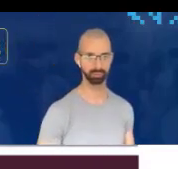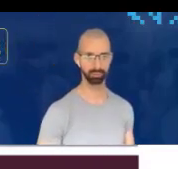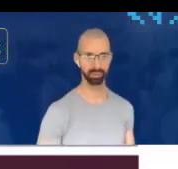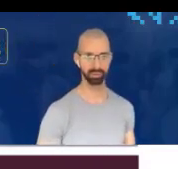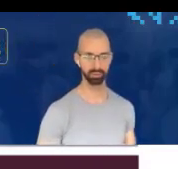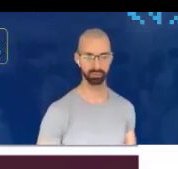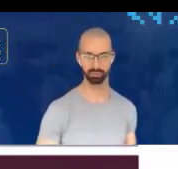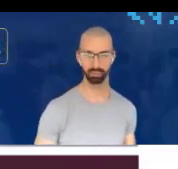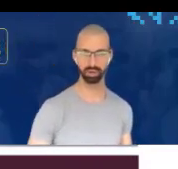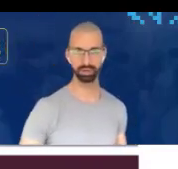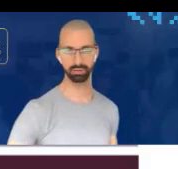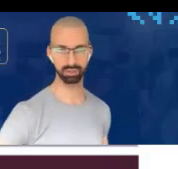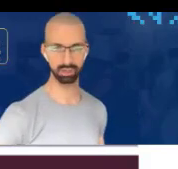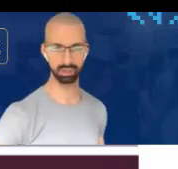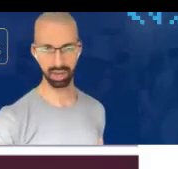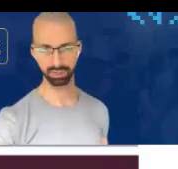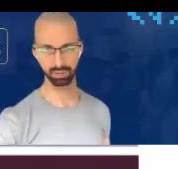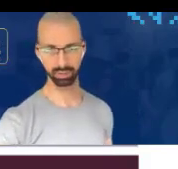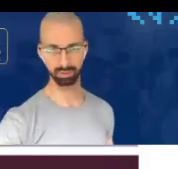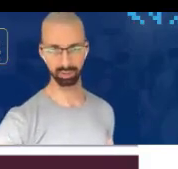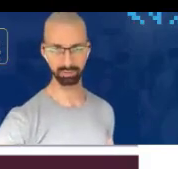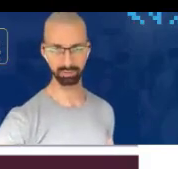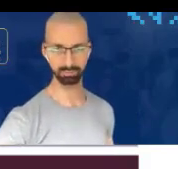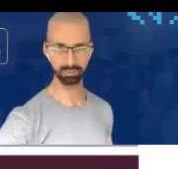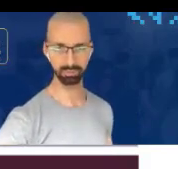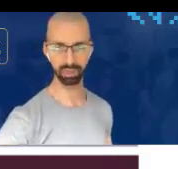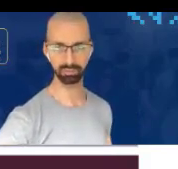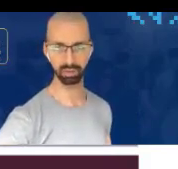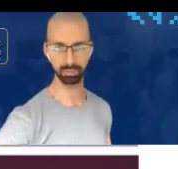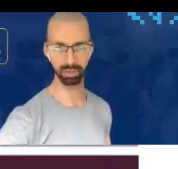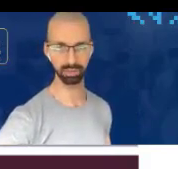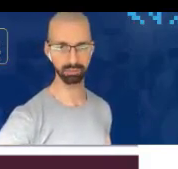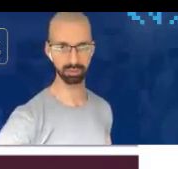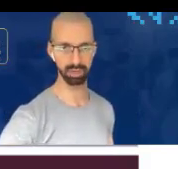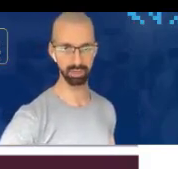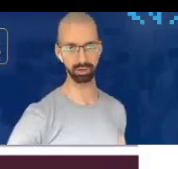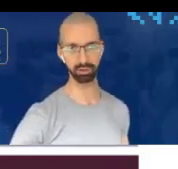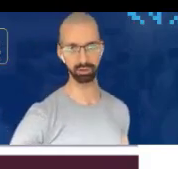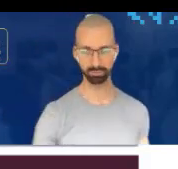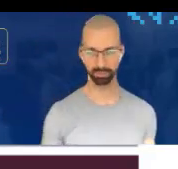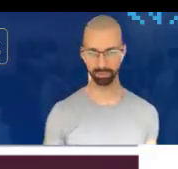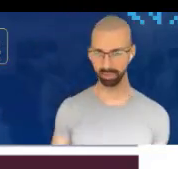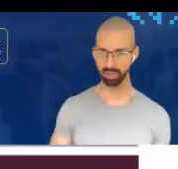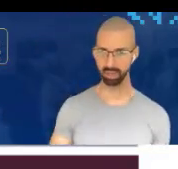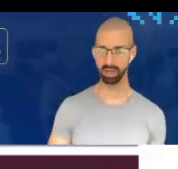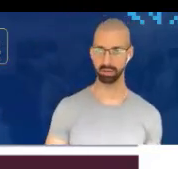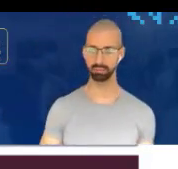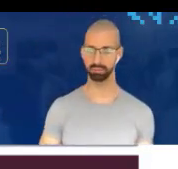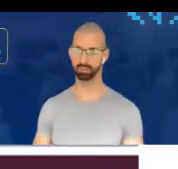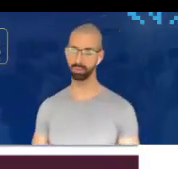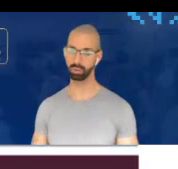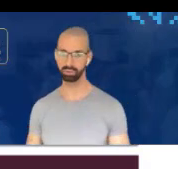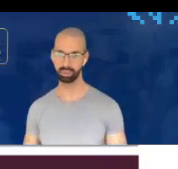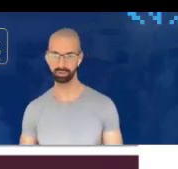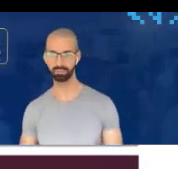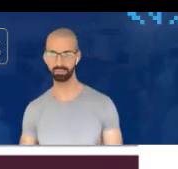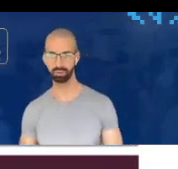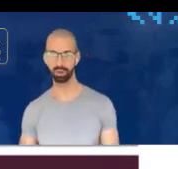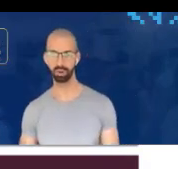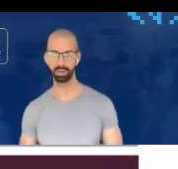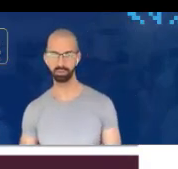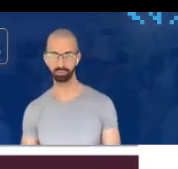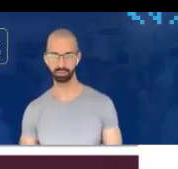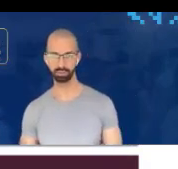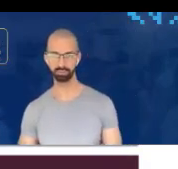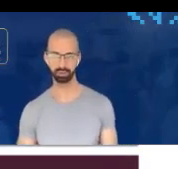these videos. The first one is the actual recording. So that's done by Lisa and using a